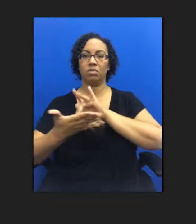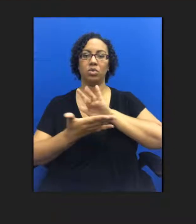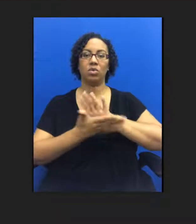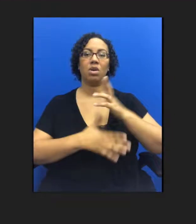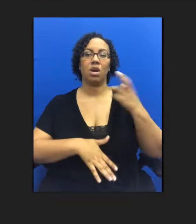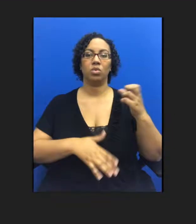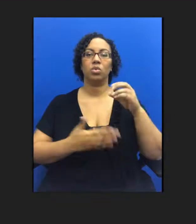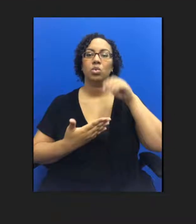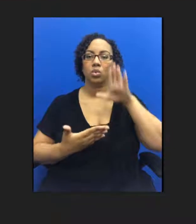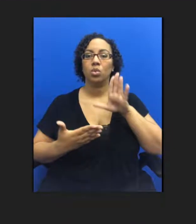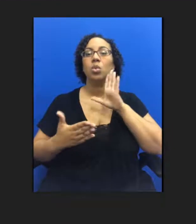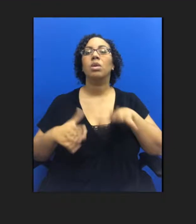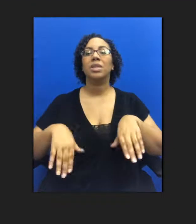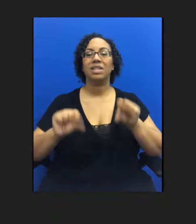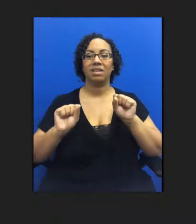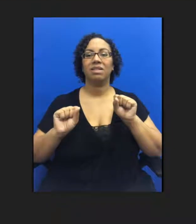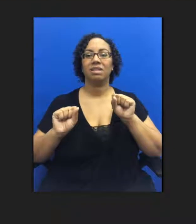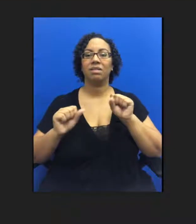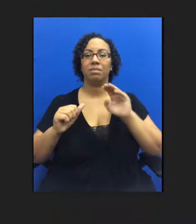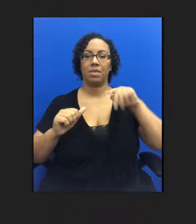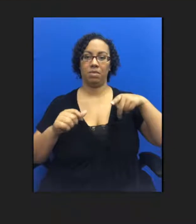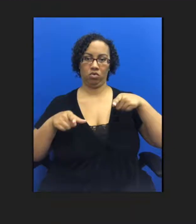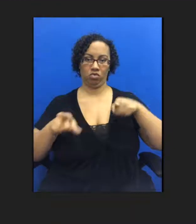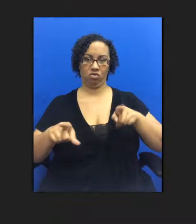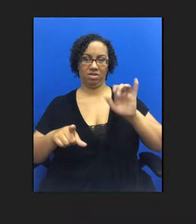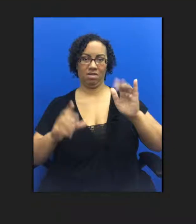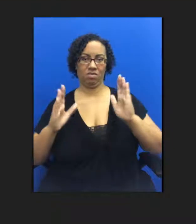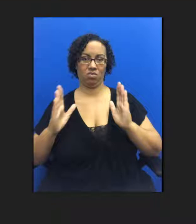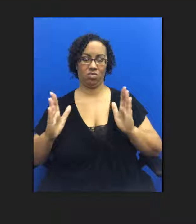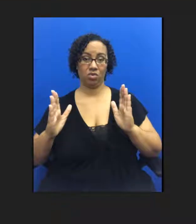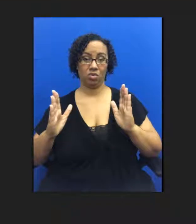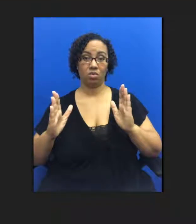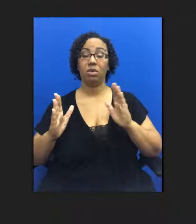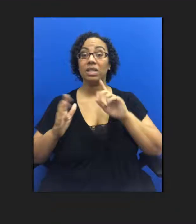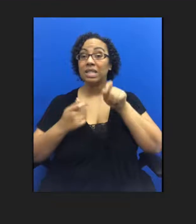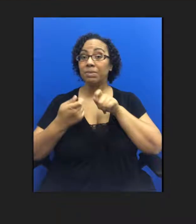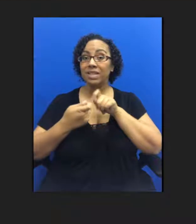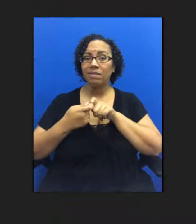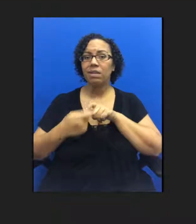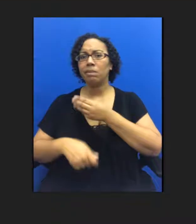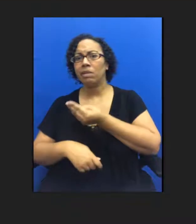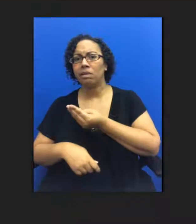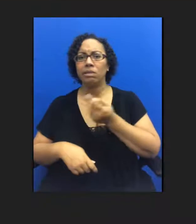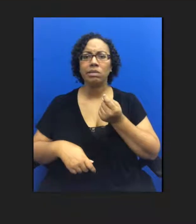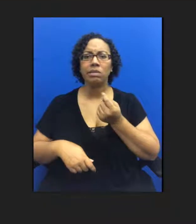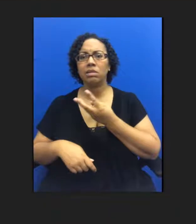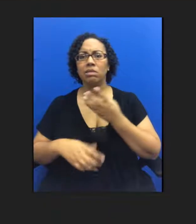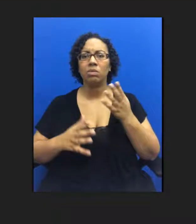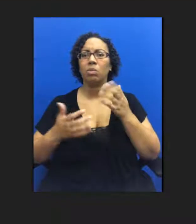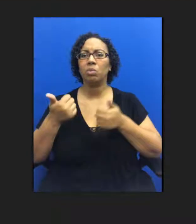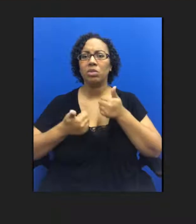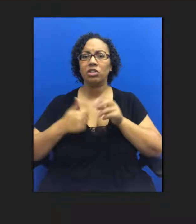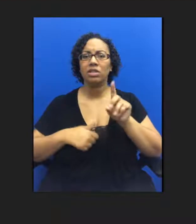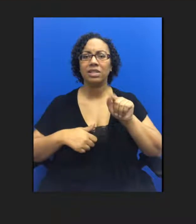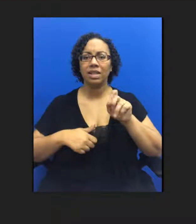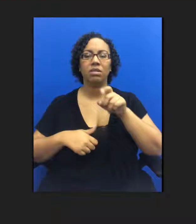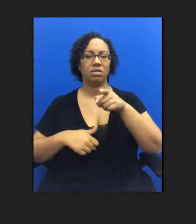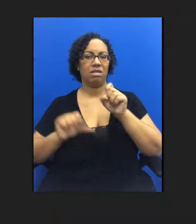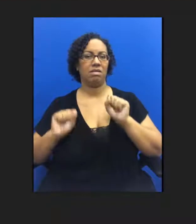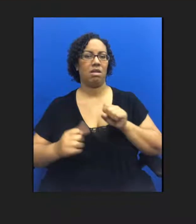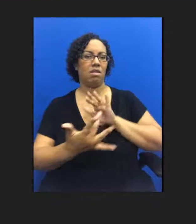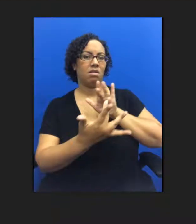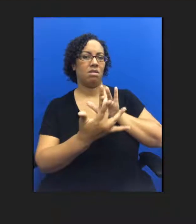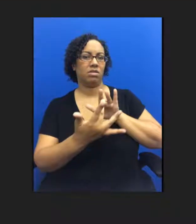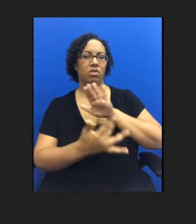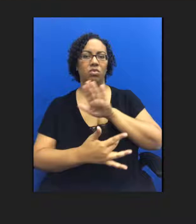NWEA, in which all elementary, middle, and high school students will take during that test window. Now, as